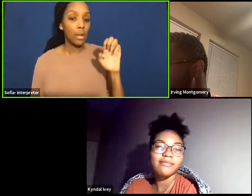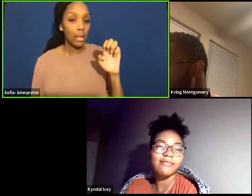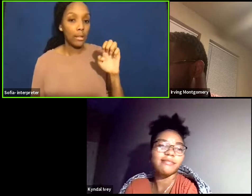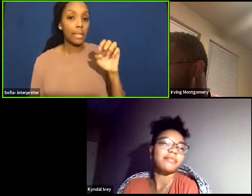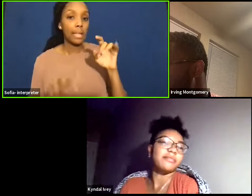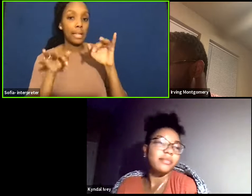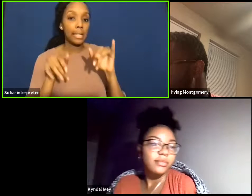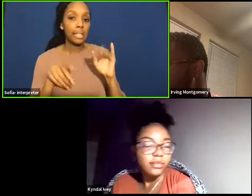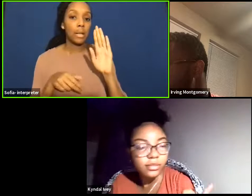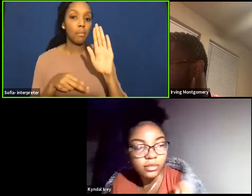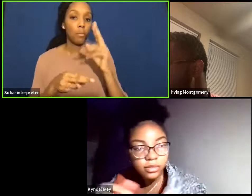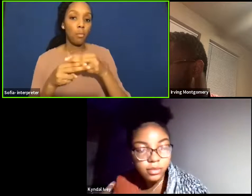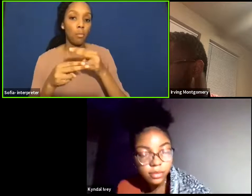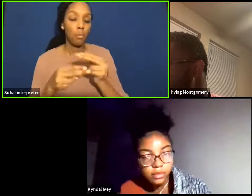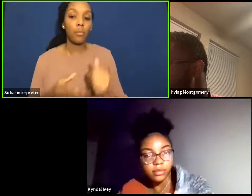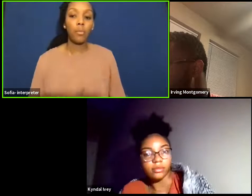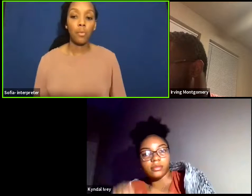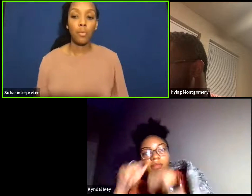name.